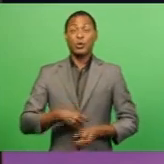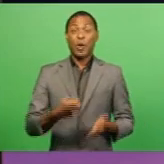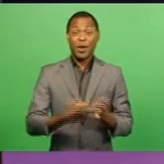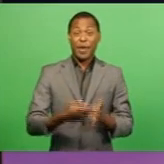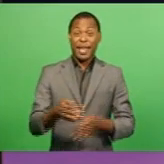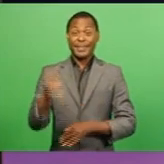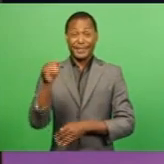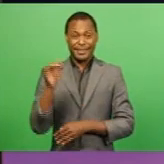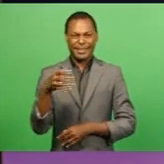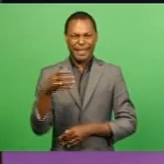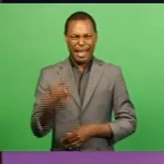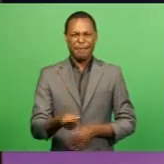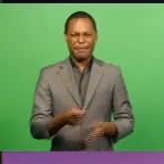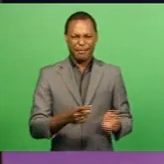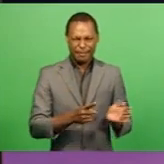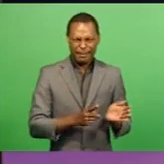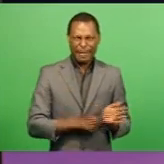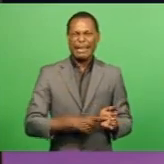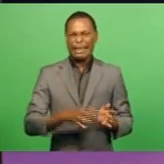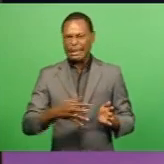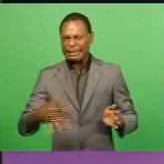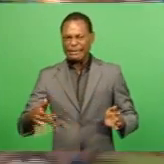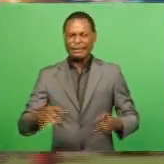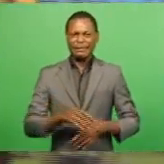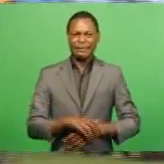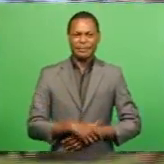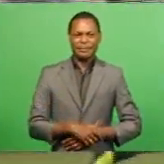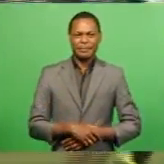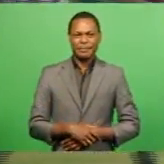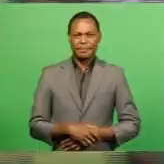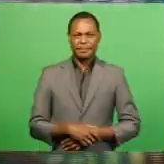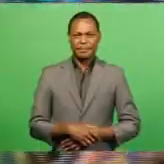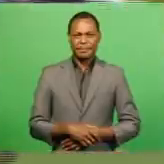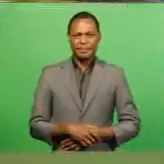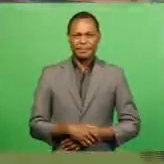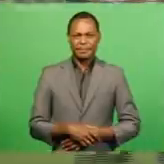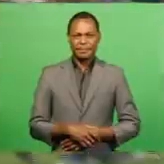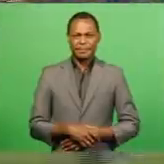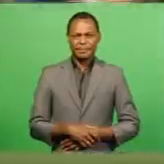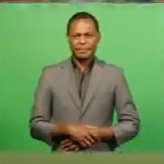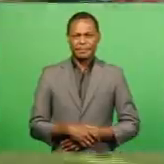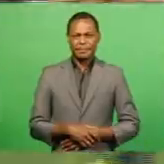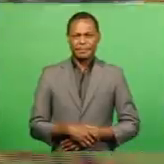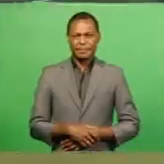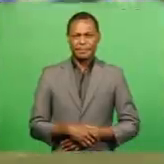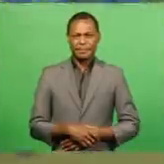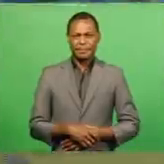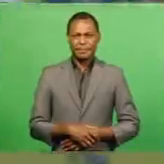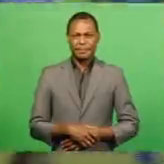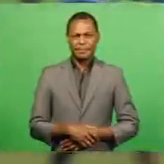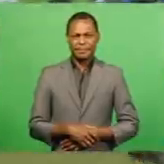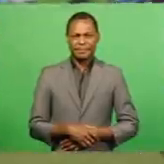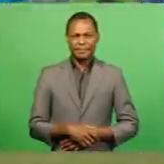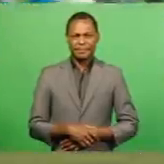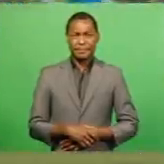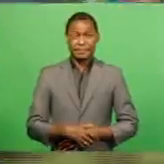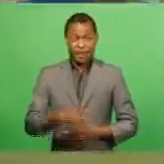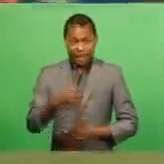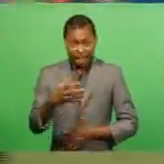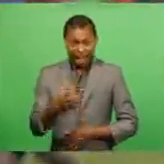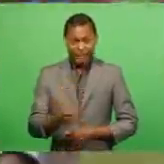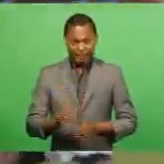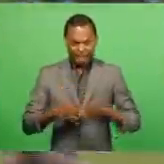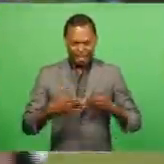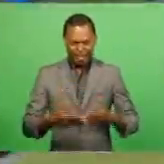the Lilin Bati in the second clash. The knockout stages bring out the best in